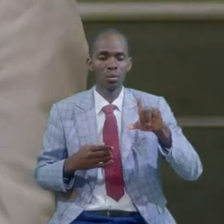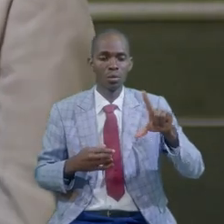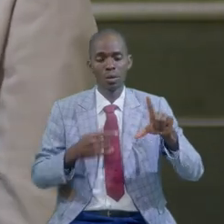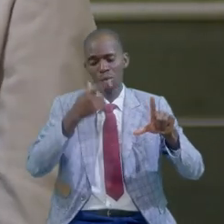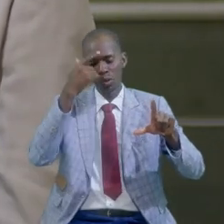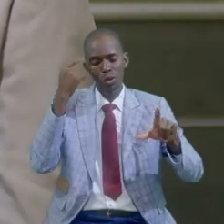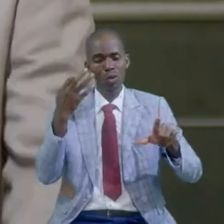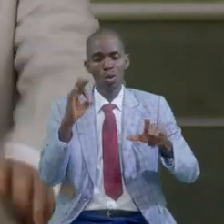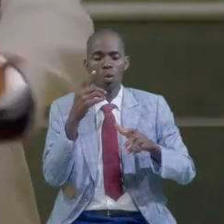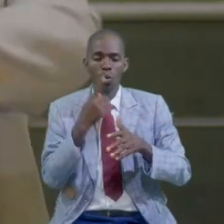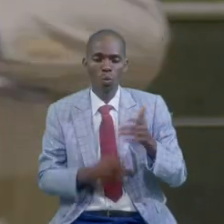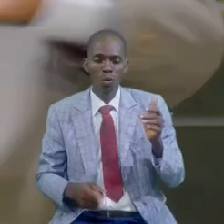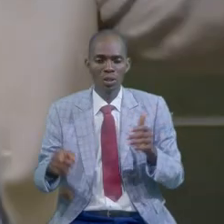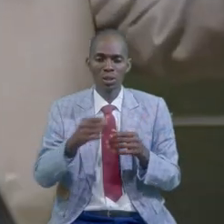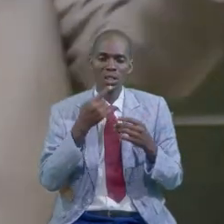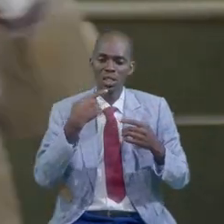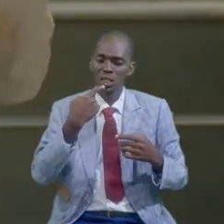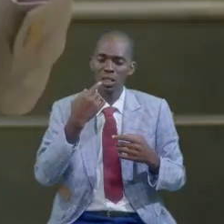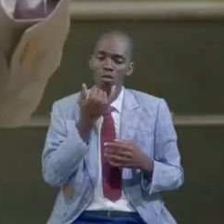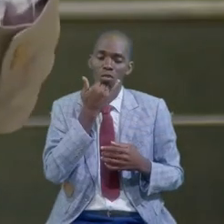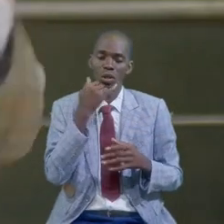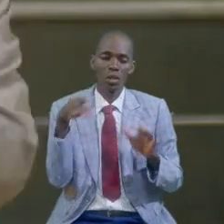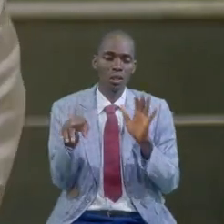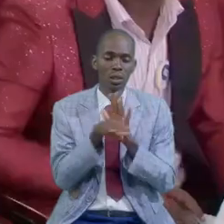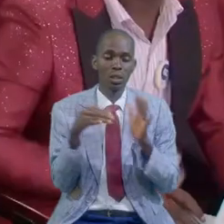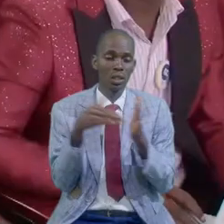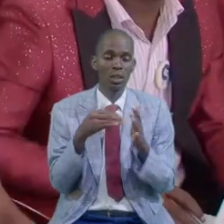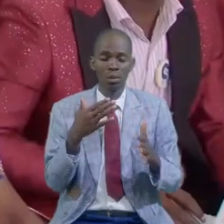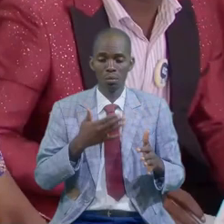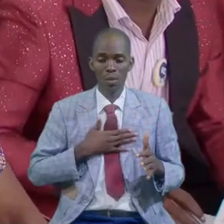against my man, their term has ended.